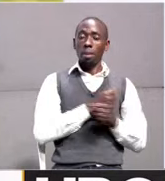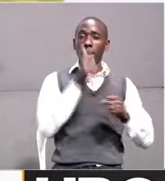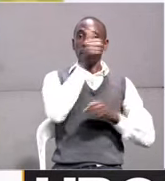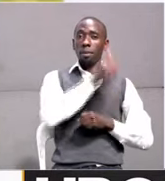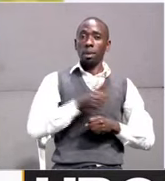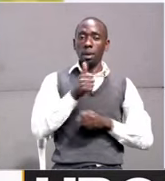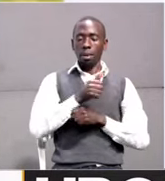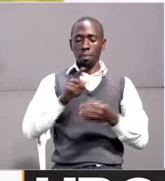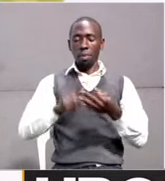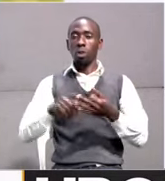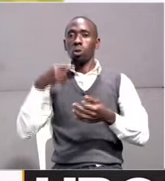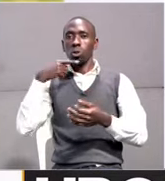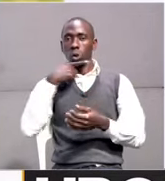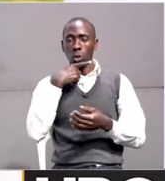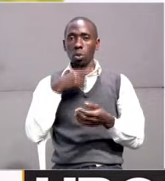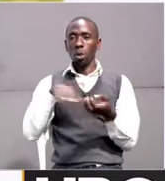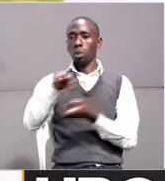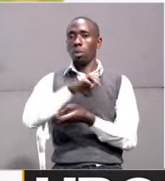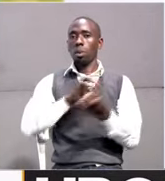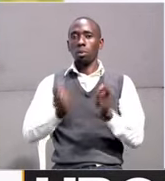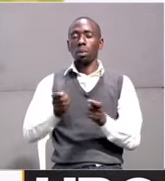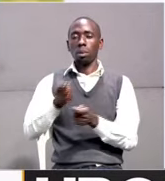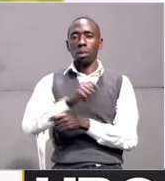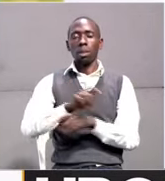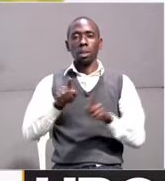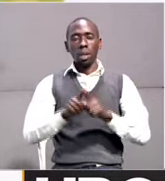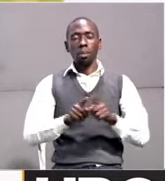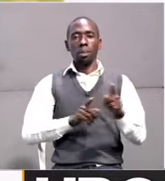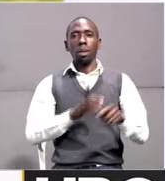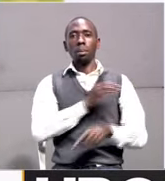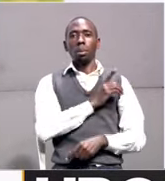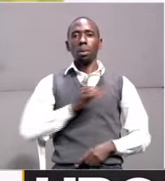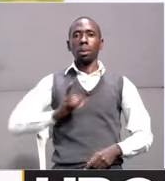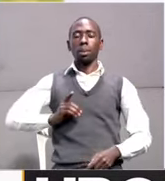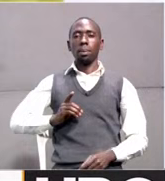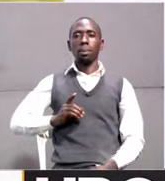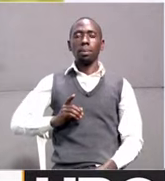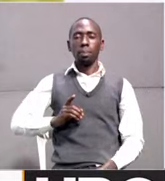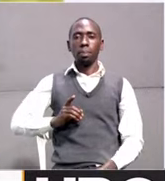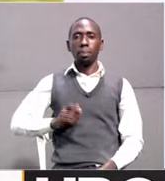socio-economic transformation, and democracy.